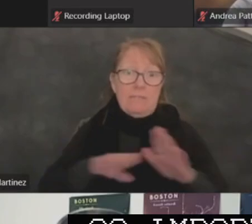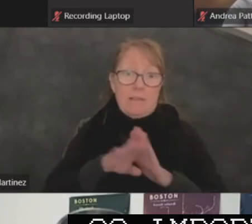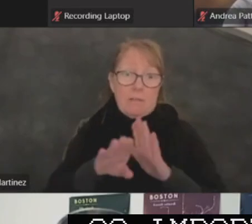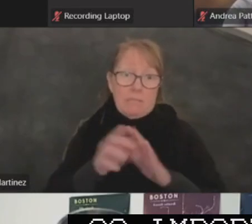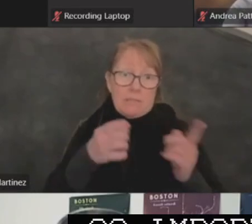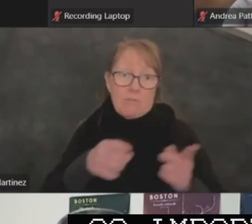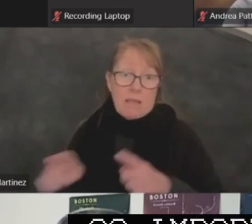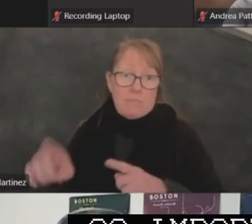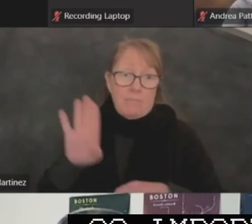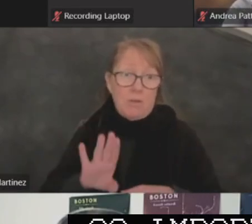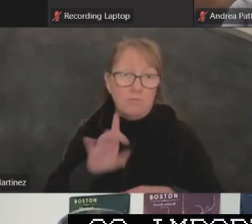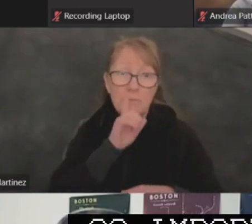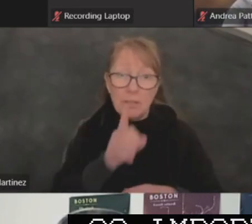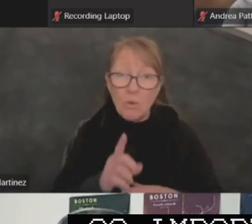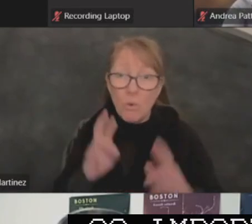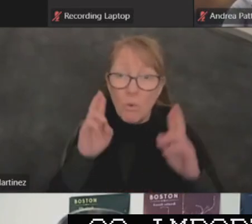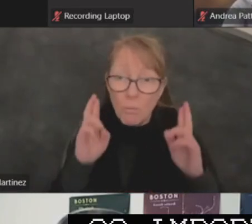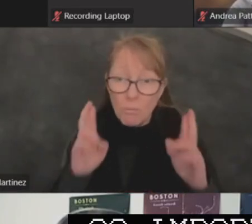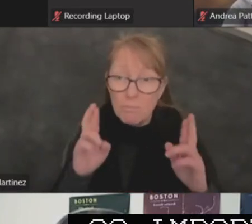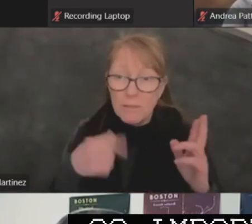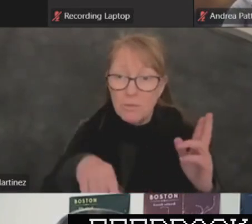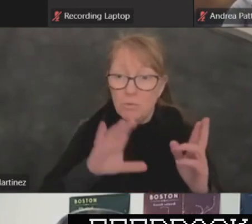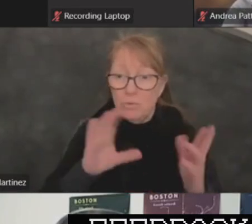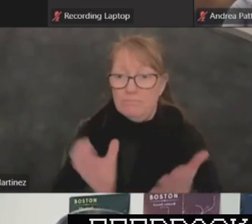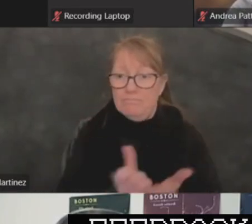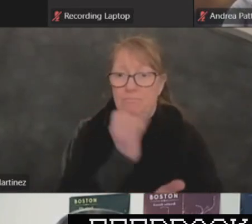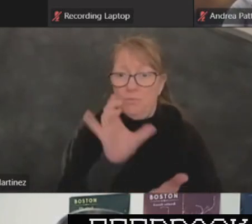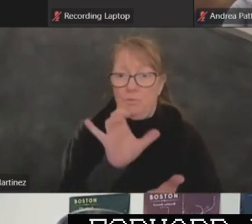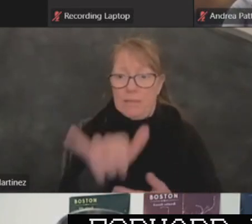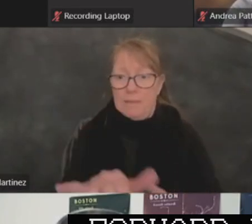And that's it. Thank you.